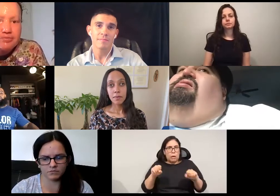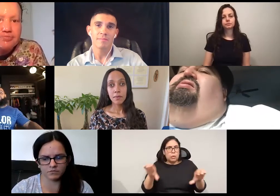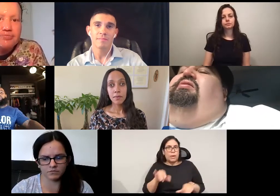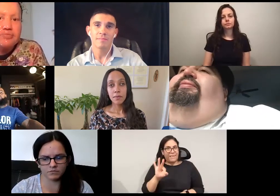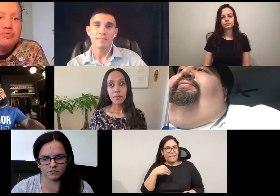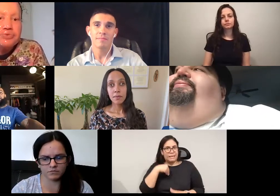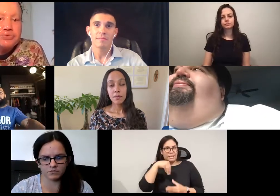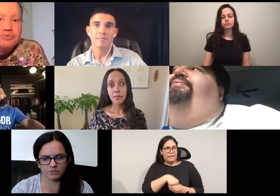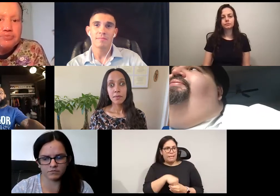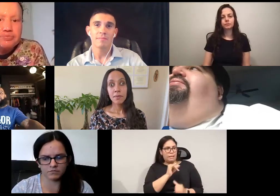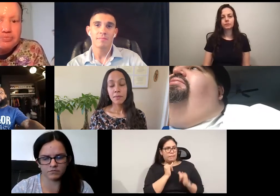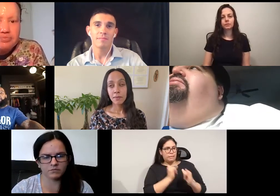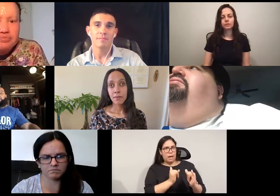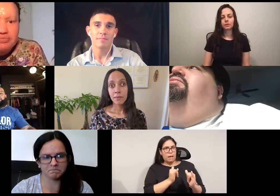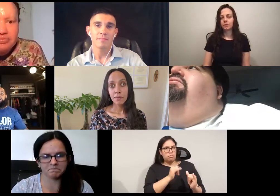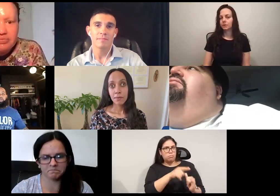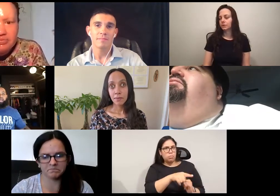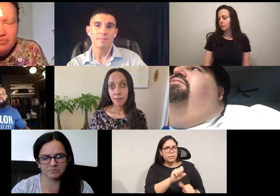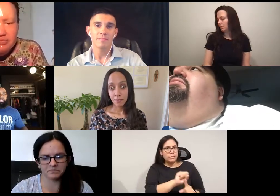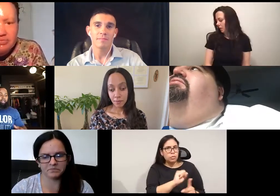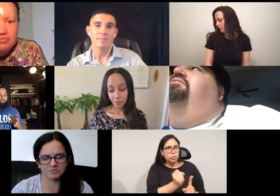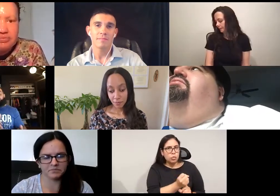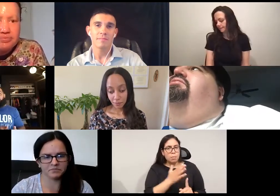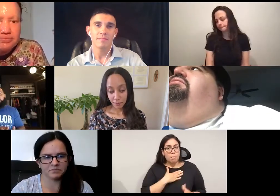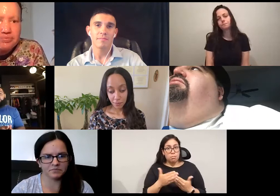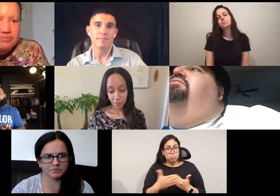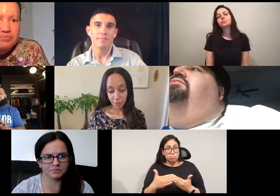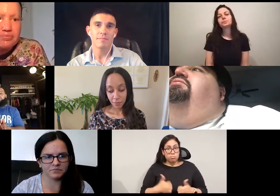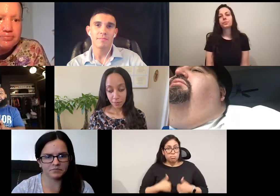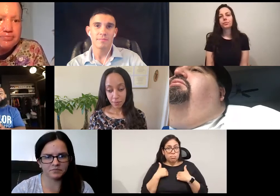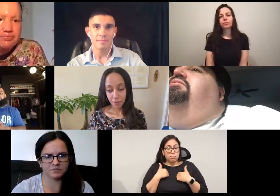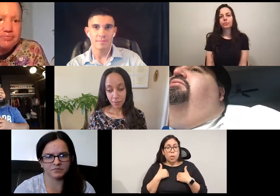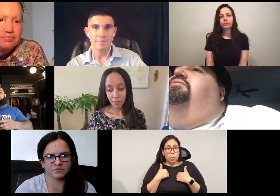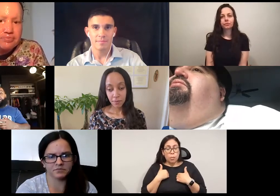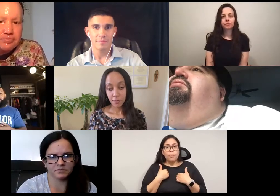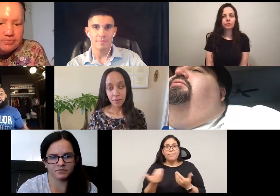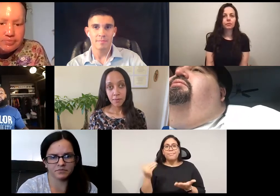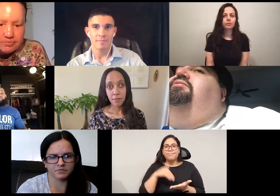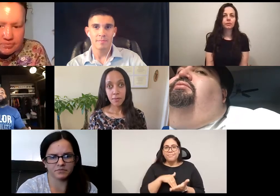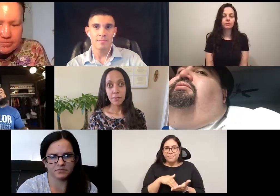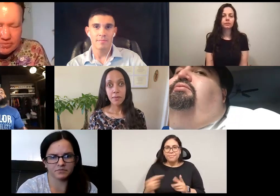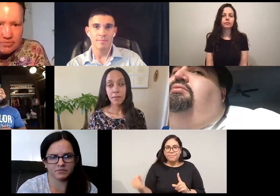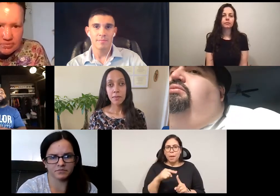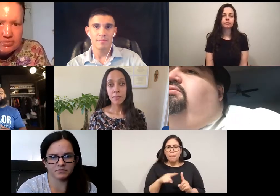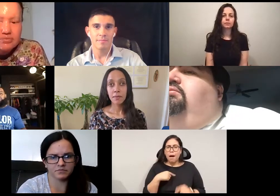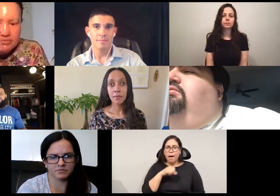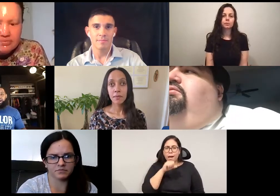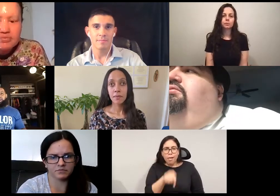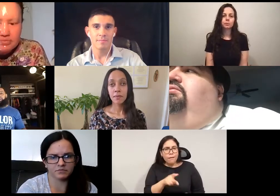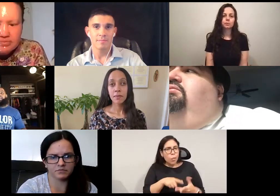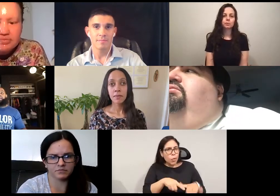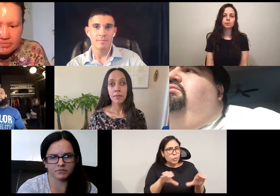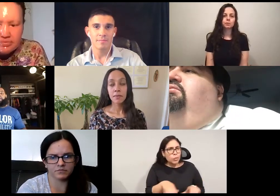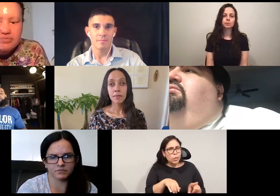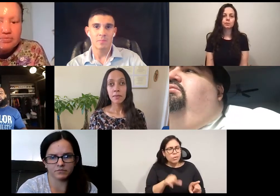position for the rest of my life. And so, and then again, it would go back to, but I love what you're doing. It's so